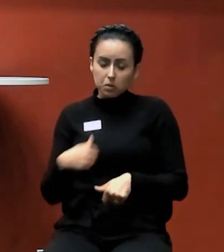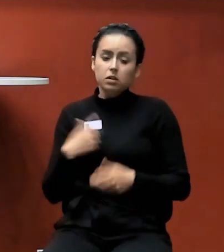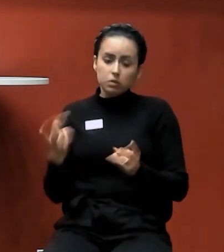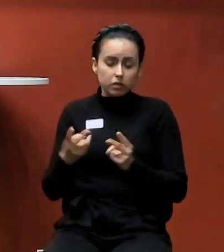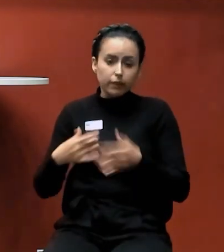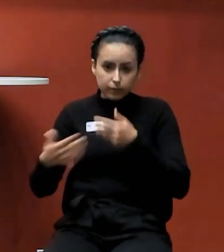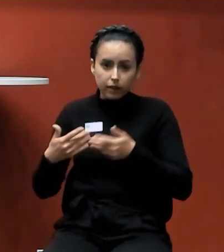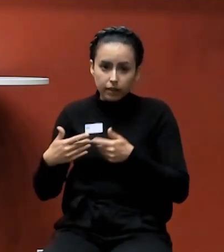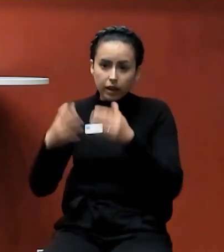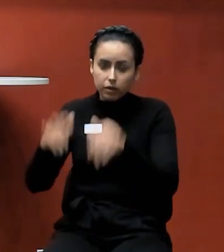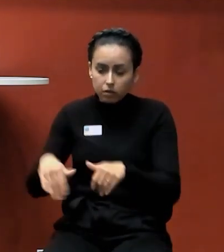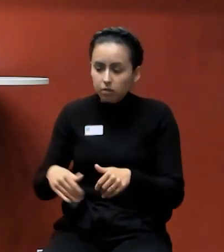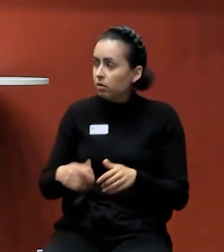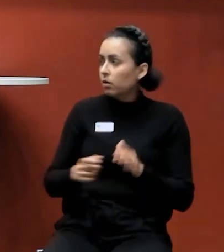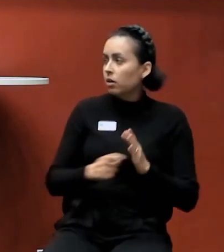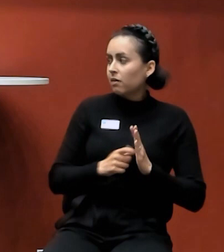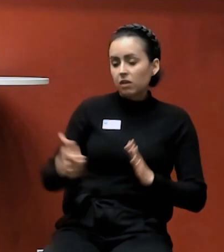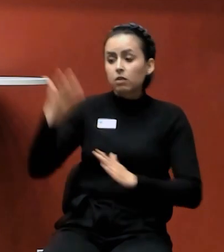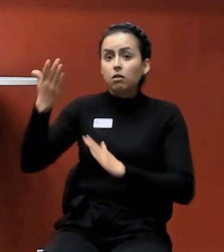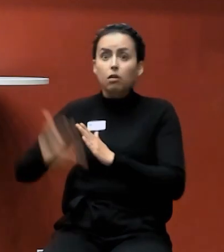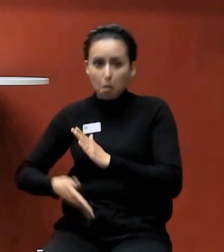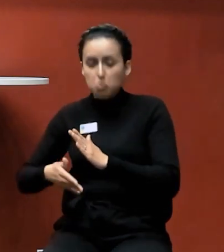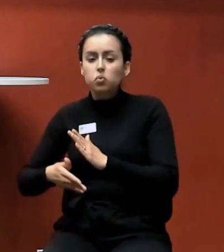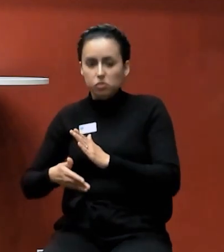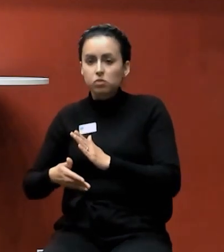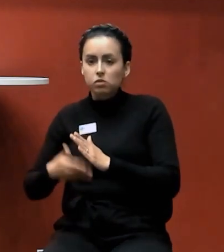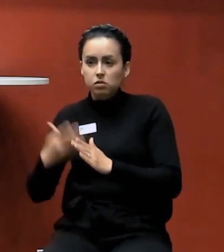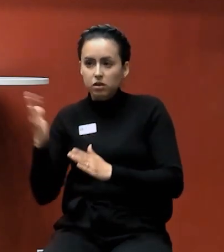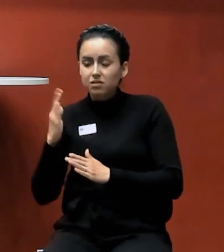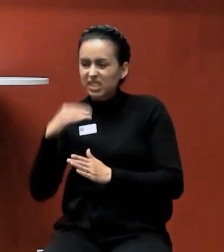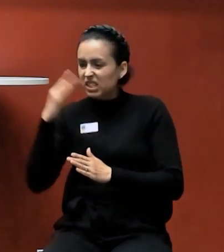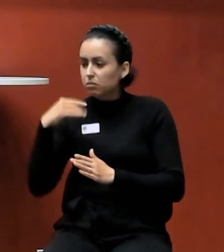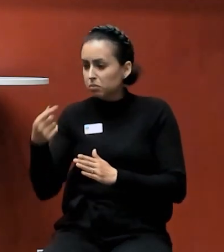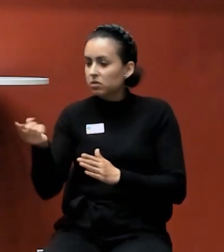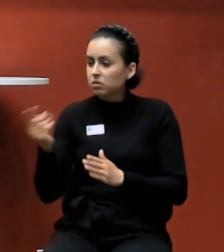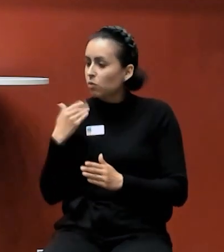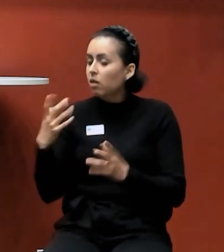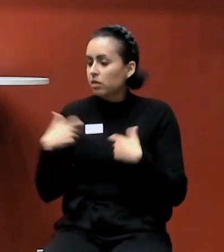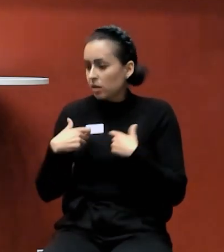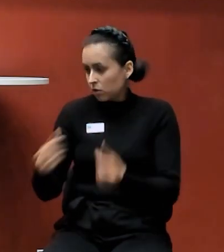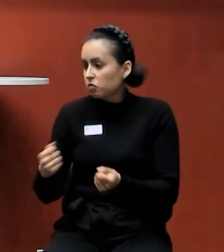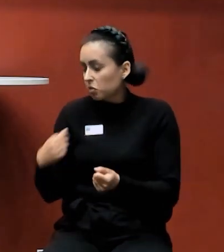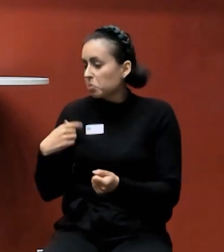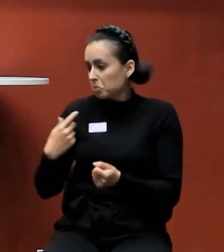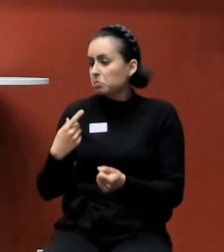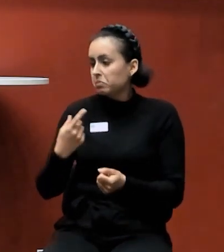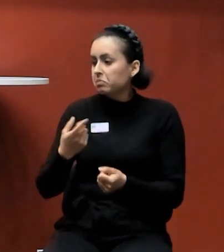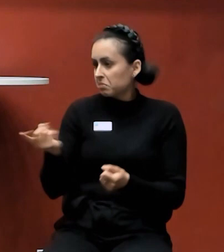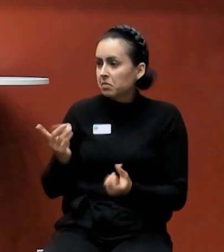At weekends with people that are interested because they wanted to make work.